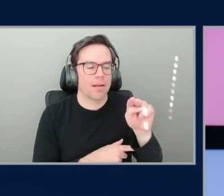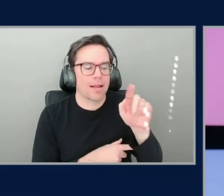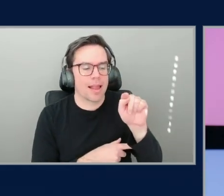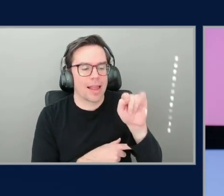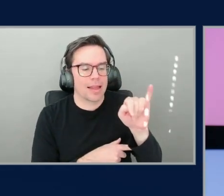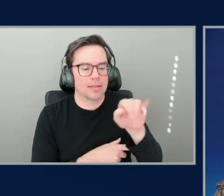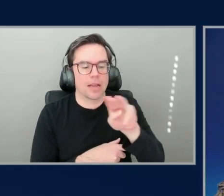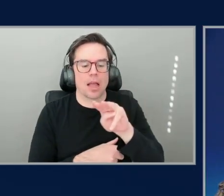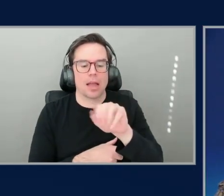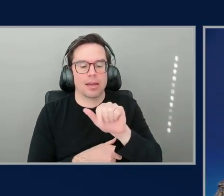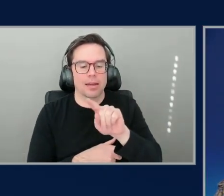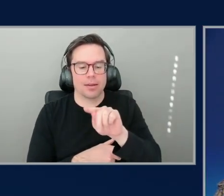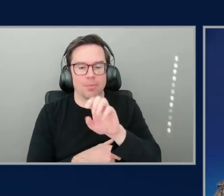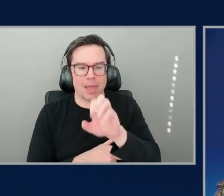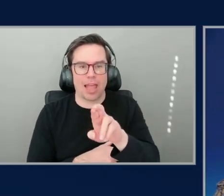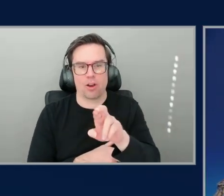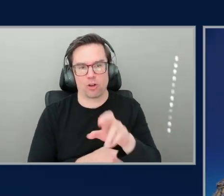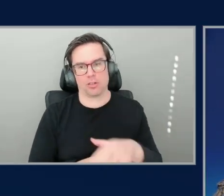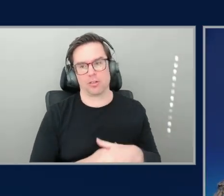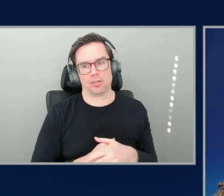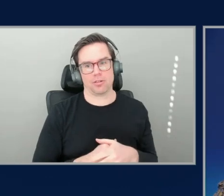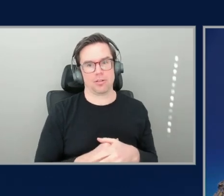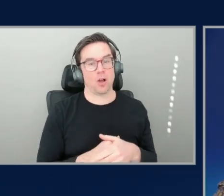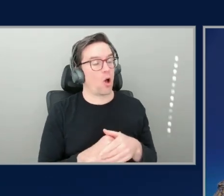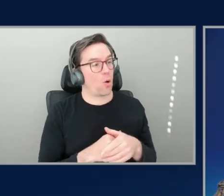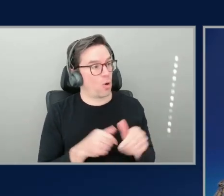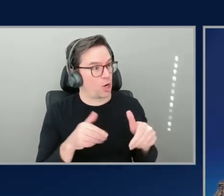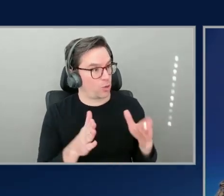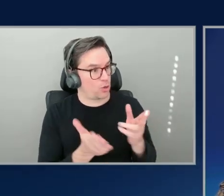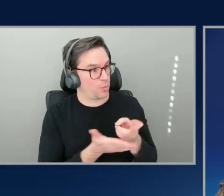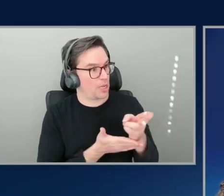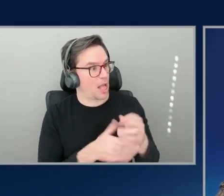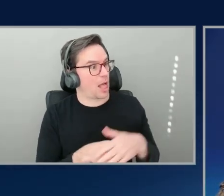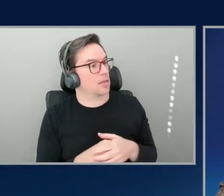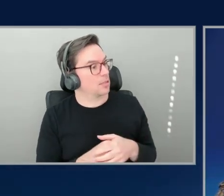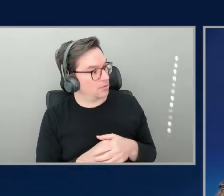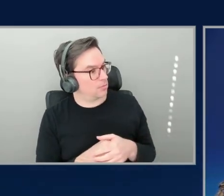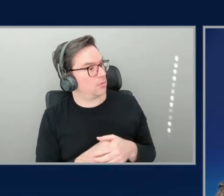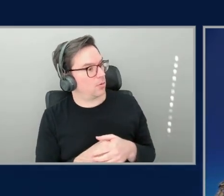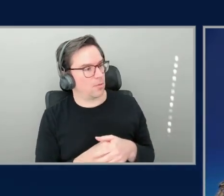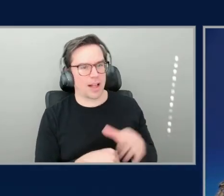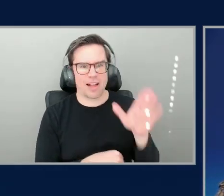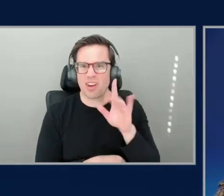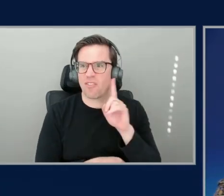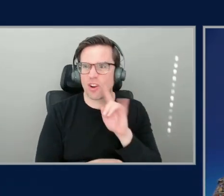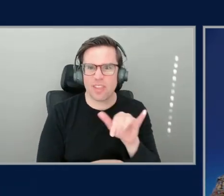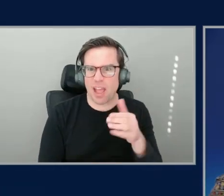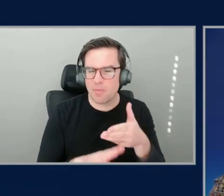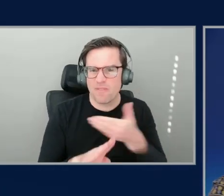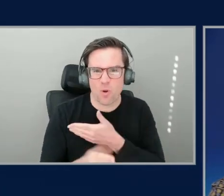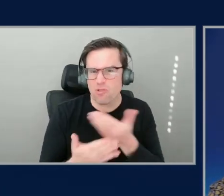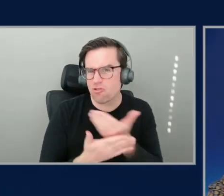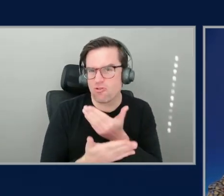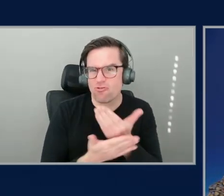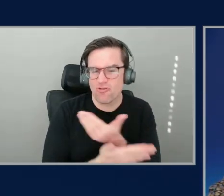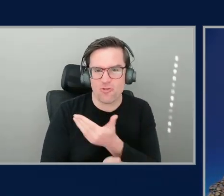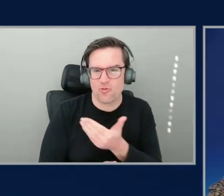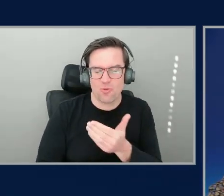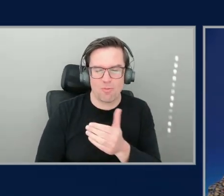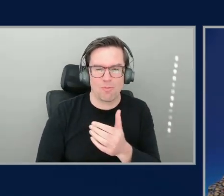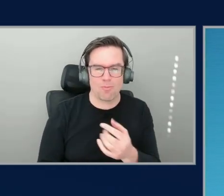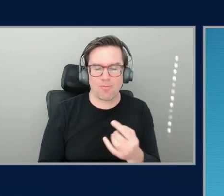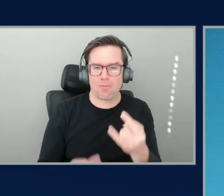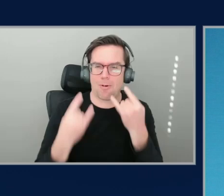PM. Yeah. Oh wow! Never heard that one. No, that one's completely new. Sure. What I was going to ask, first question for you two